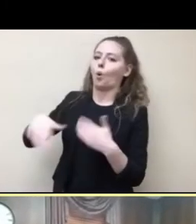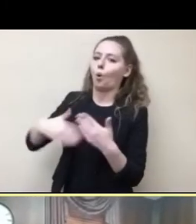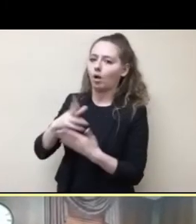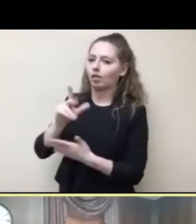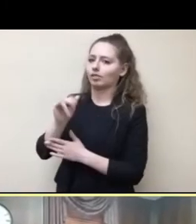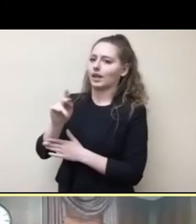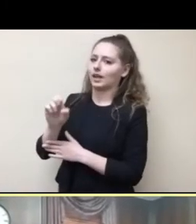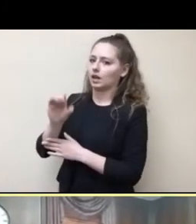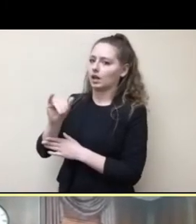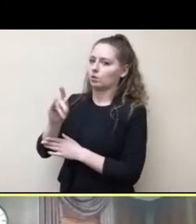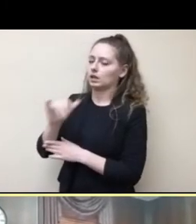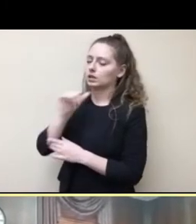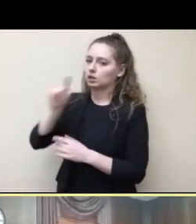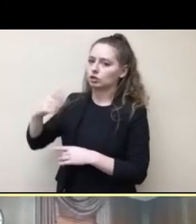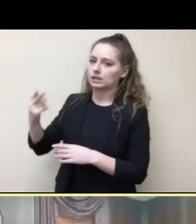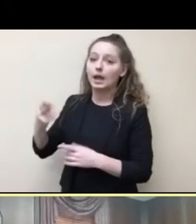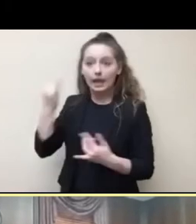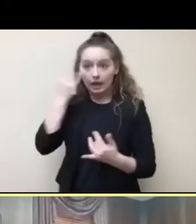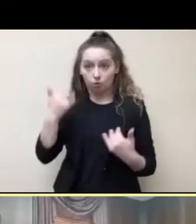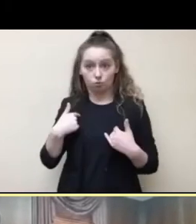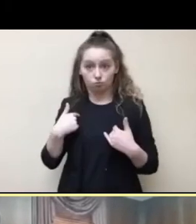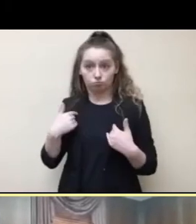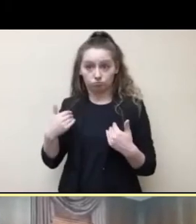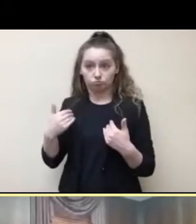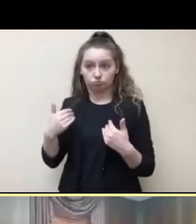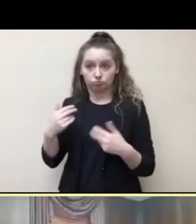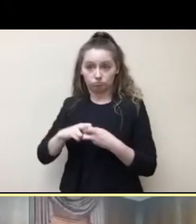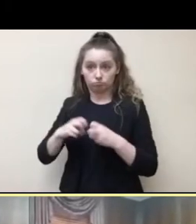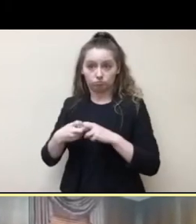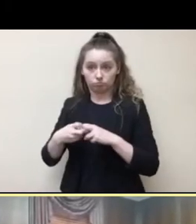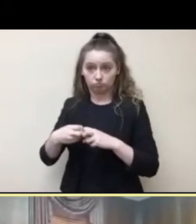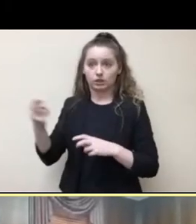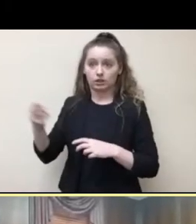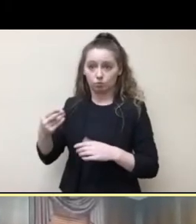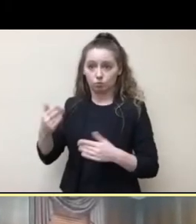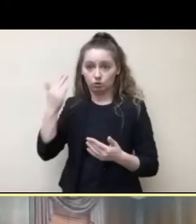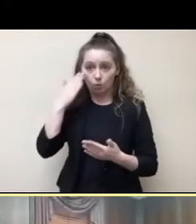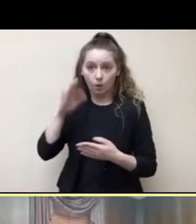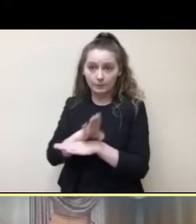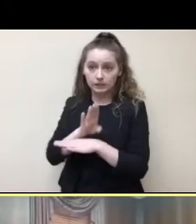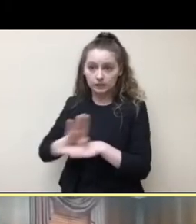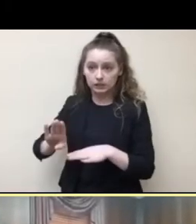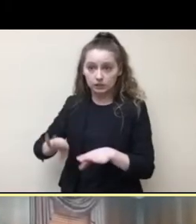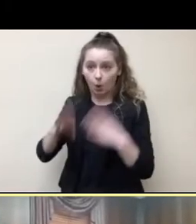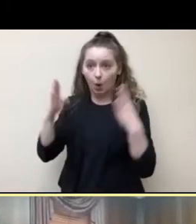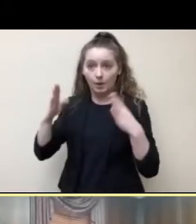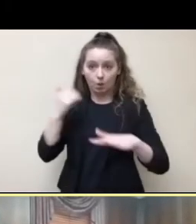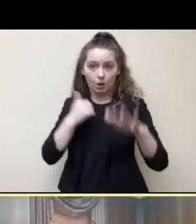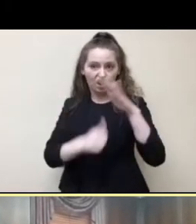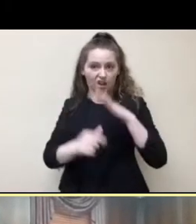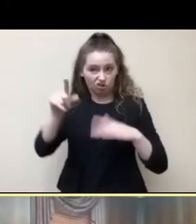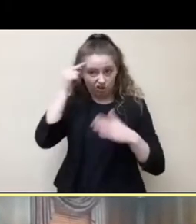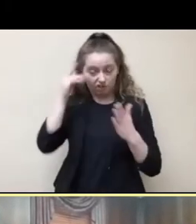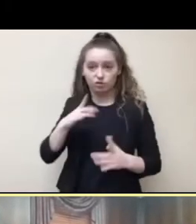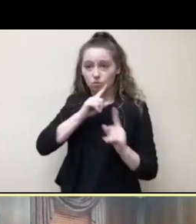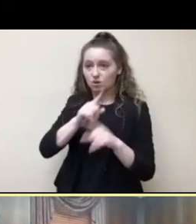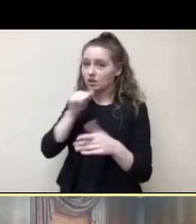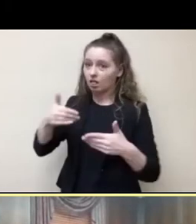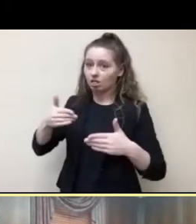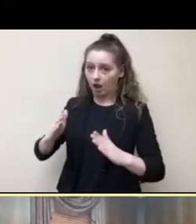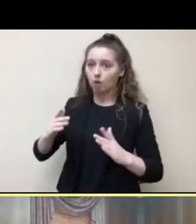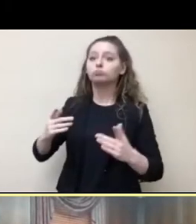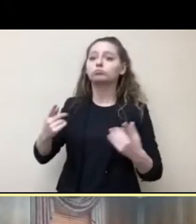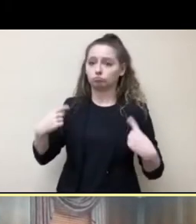we have issues in Hammond, we know that a business is opening when under the governor's order, it's not allowed. We are addressing